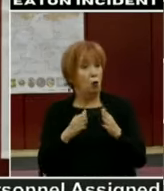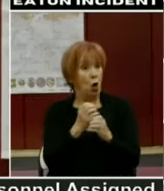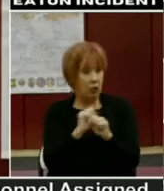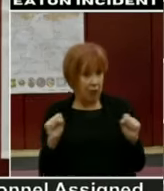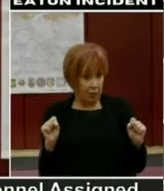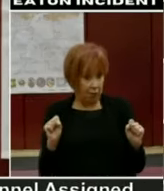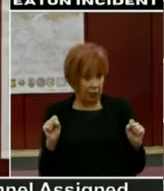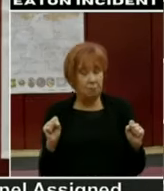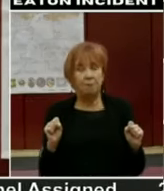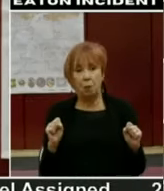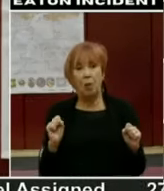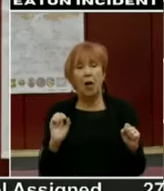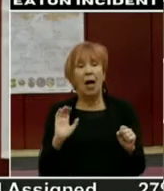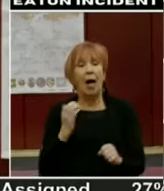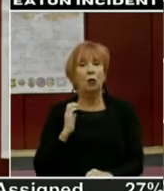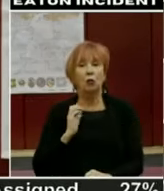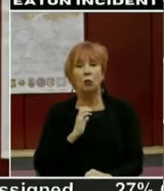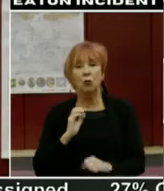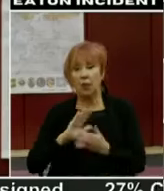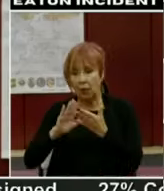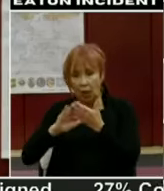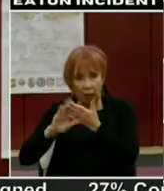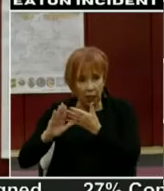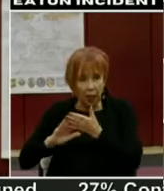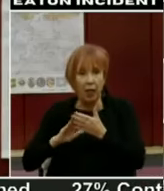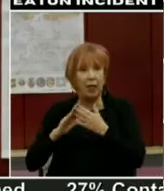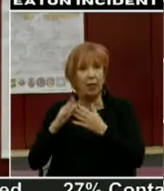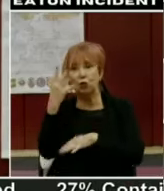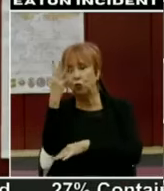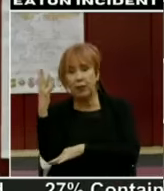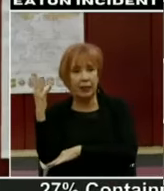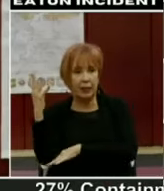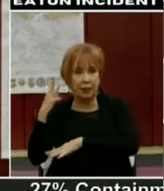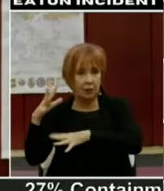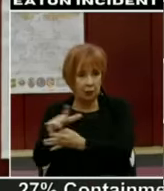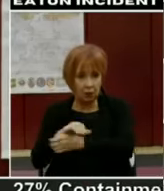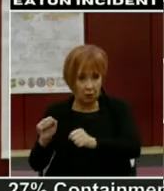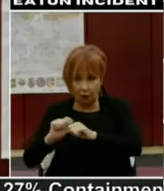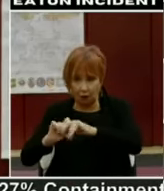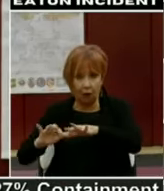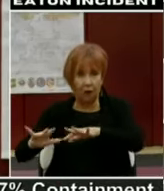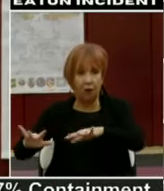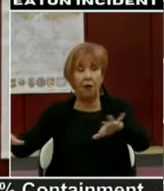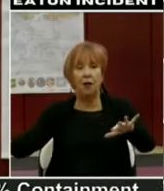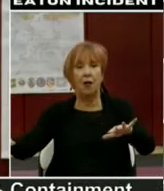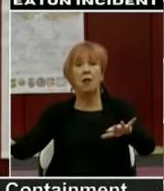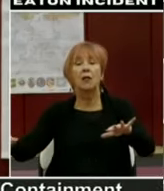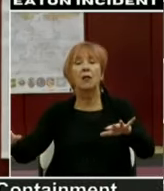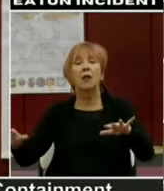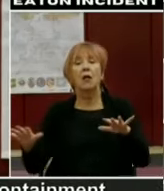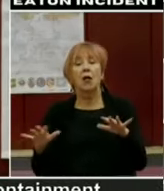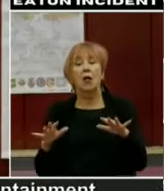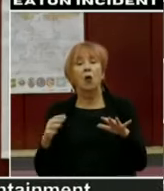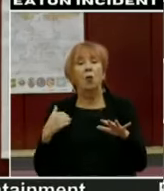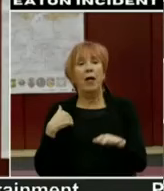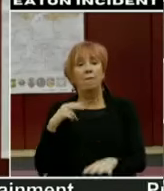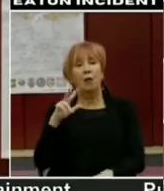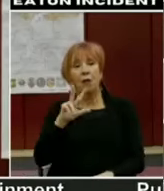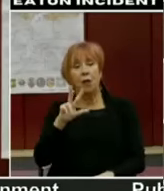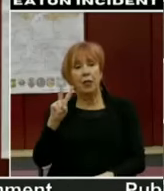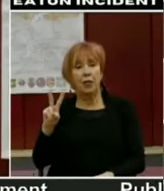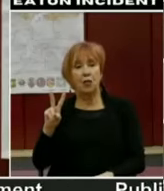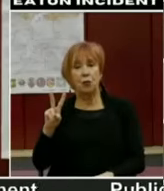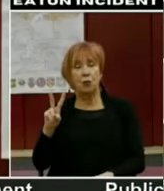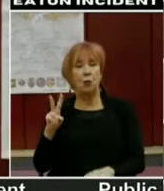are clearing fallen trees and debris to ensure access to all of you and to first responders. We have 32 active